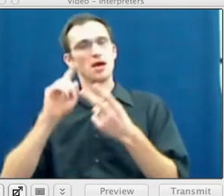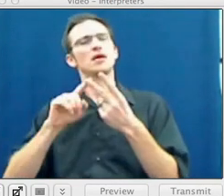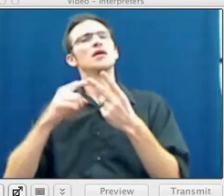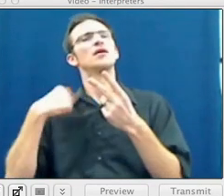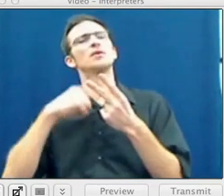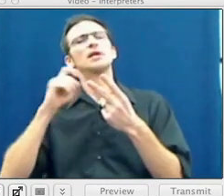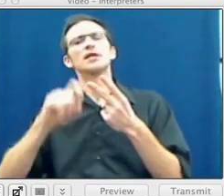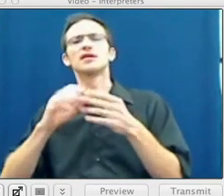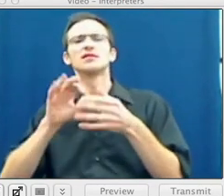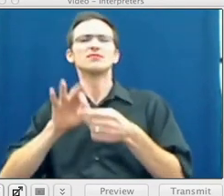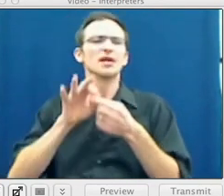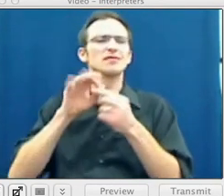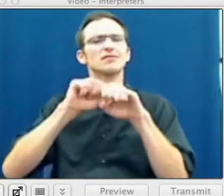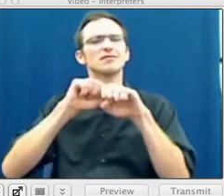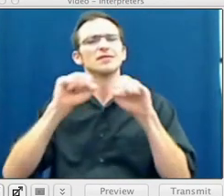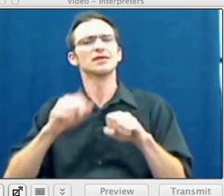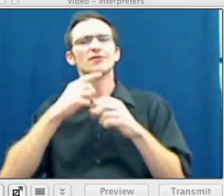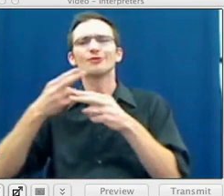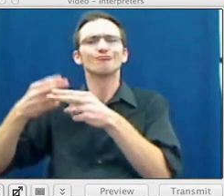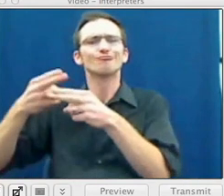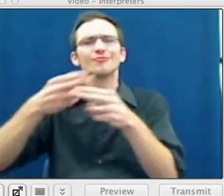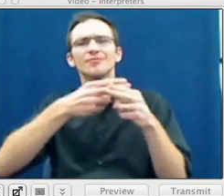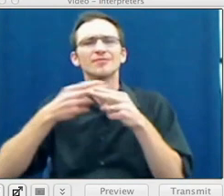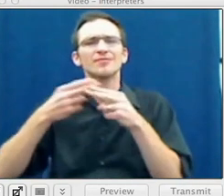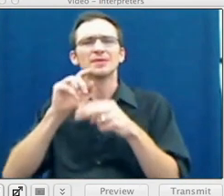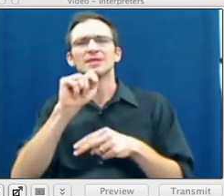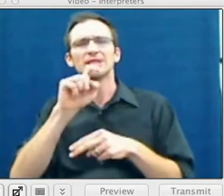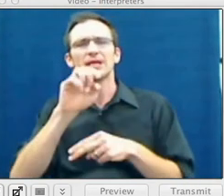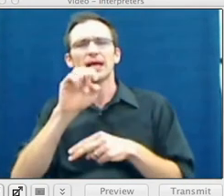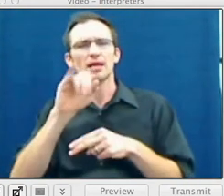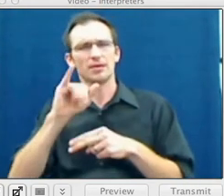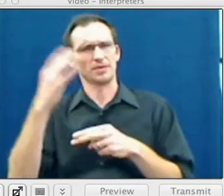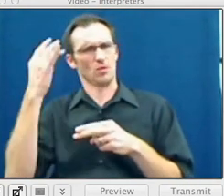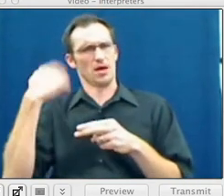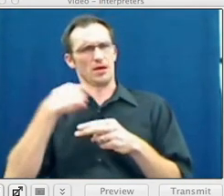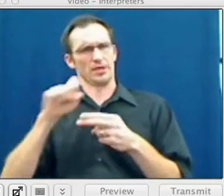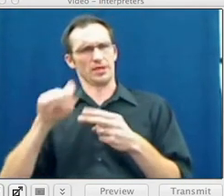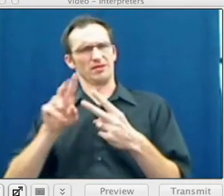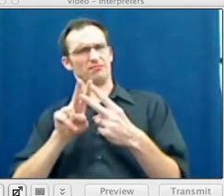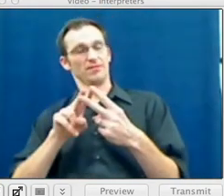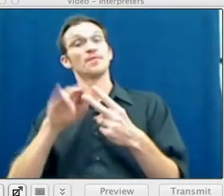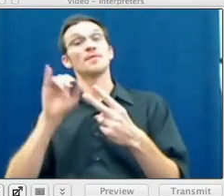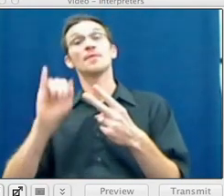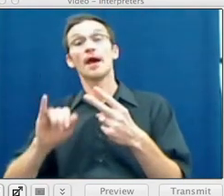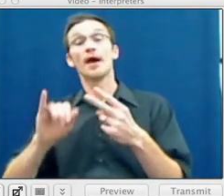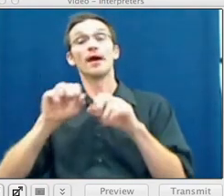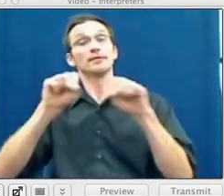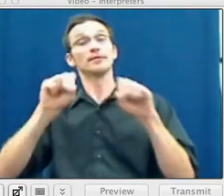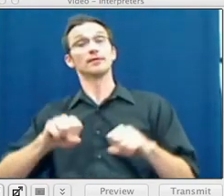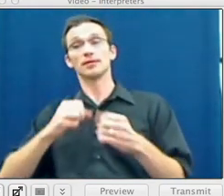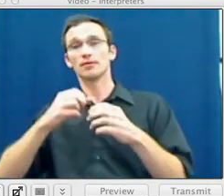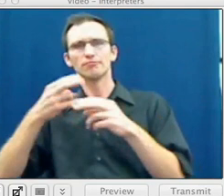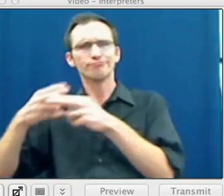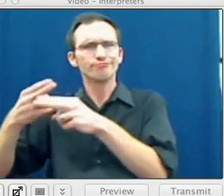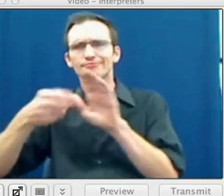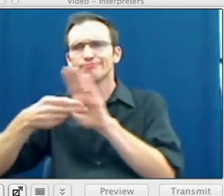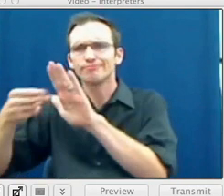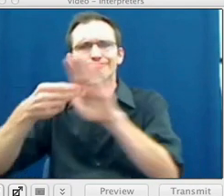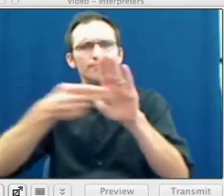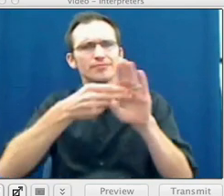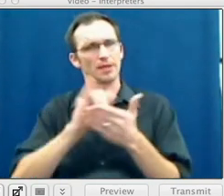As I mentioned earlier, taxonomies help us organize our thoughts and they help us manipulate our thoughts in